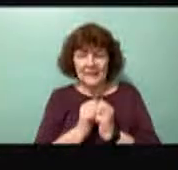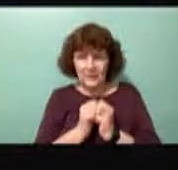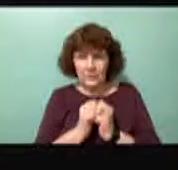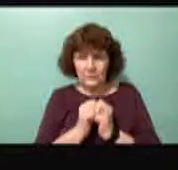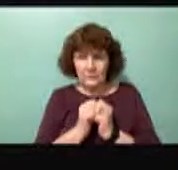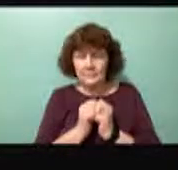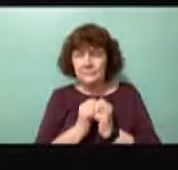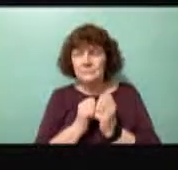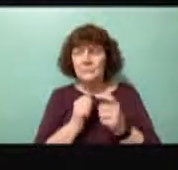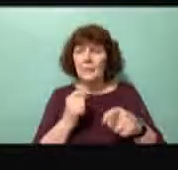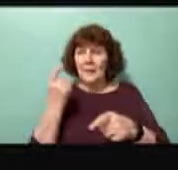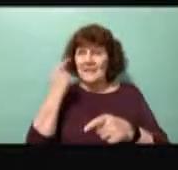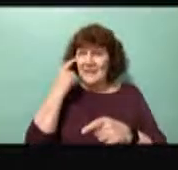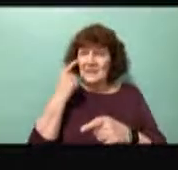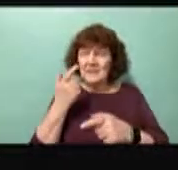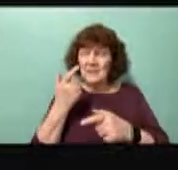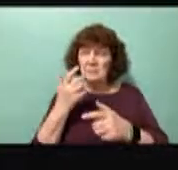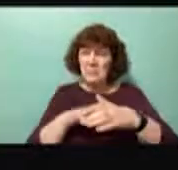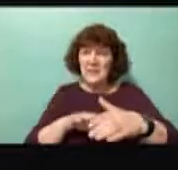clarification.